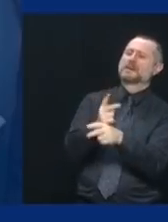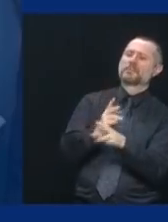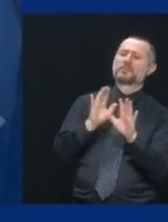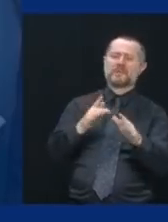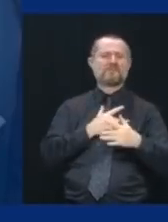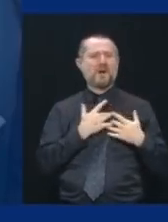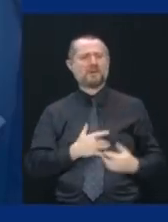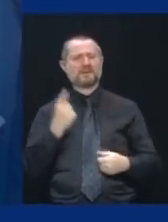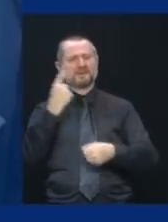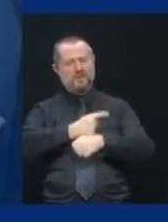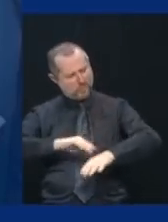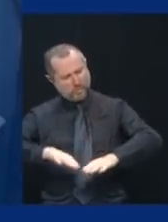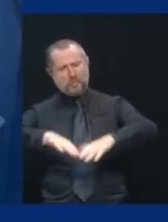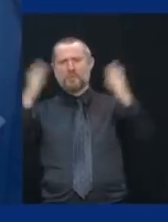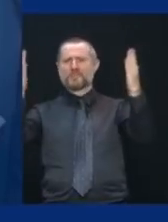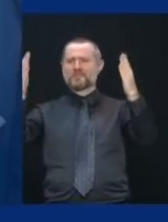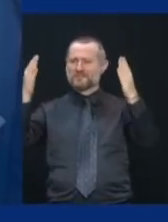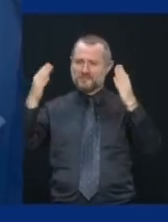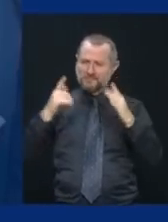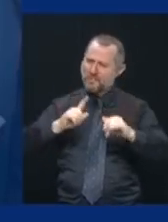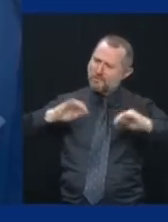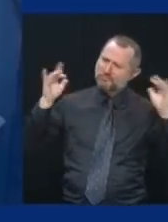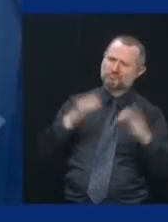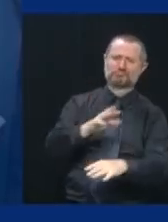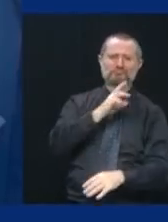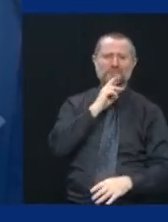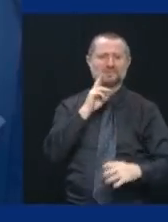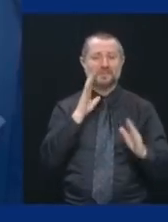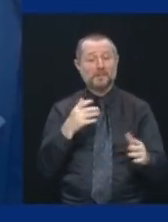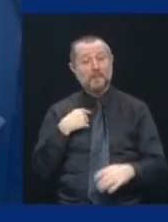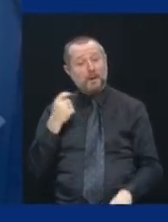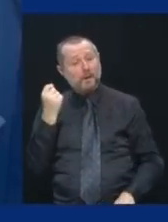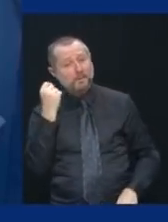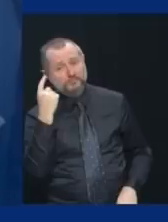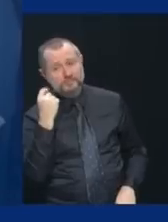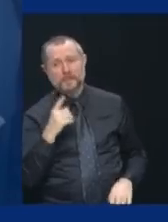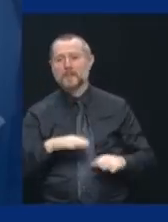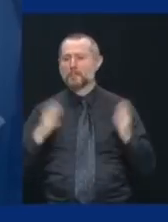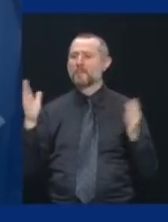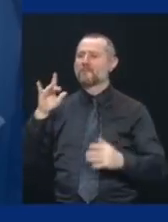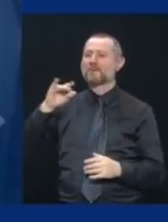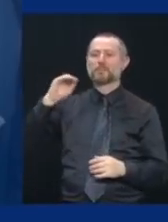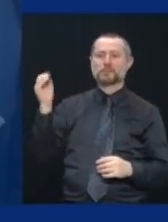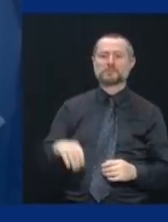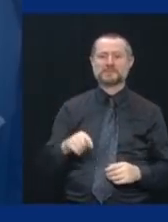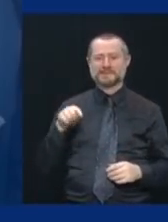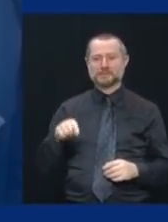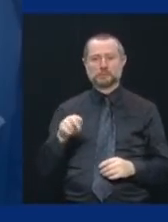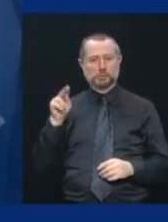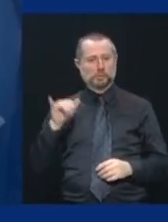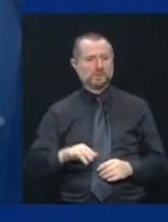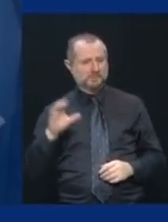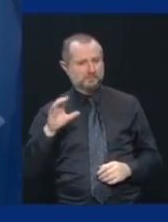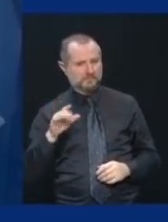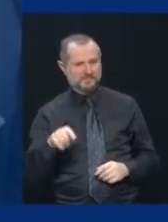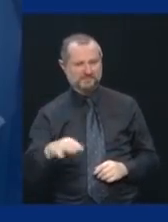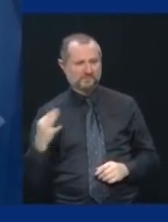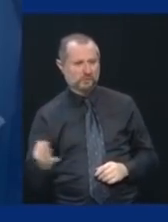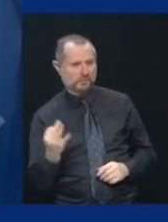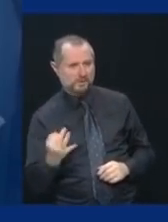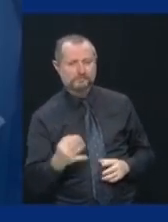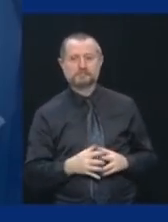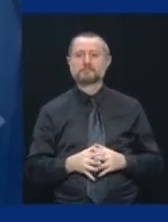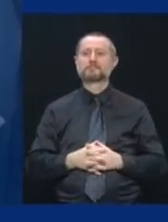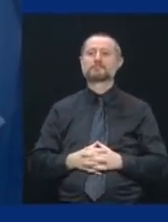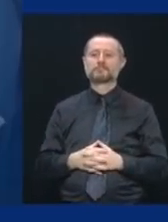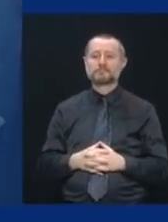day. And but we'll open 25% indoor dining New York City Friday before Valentine's Day, so